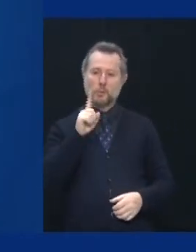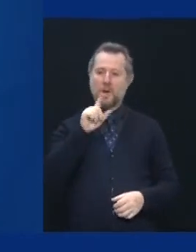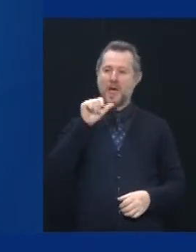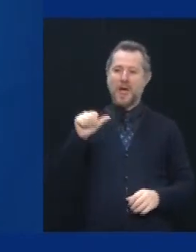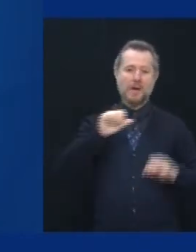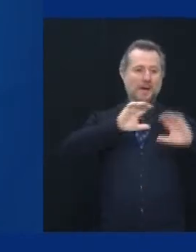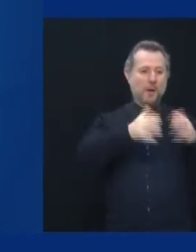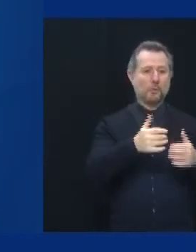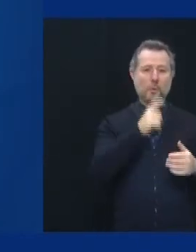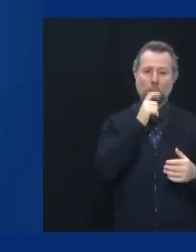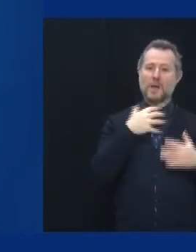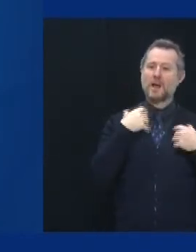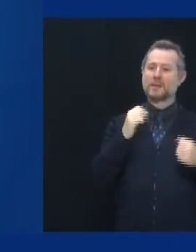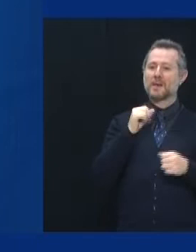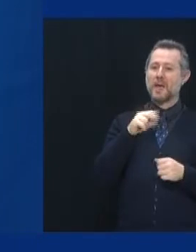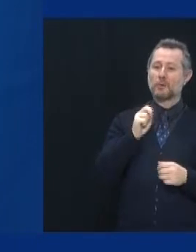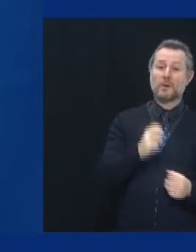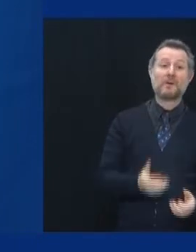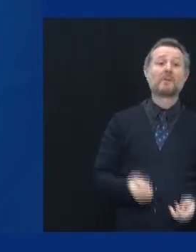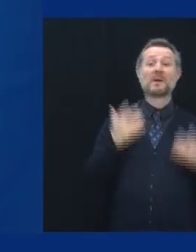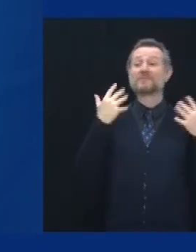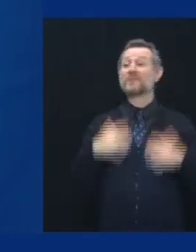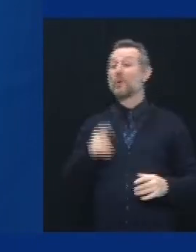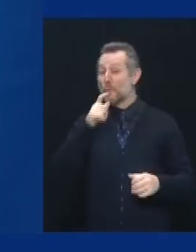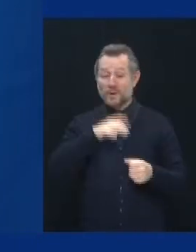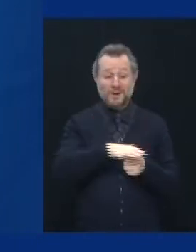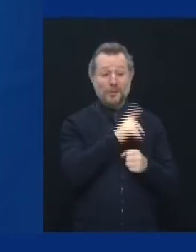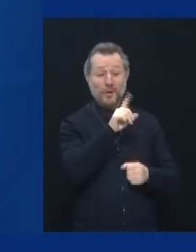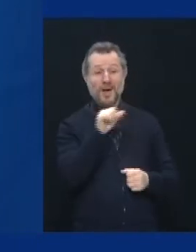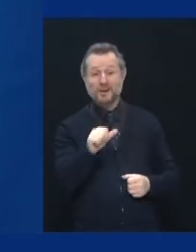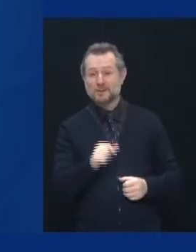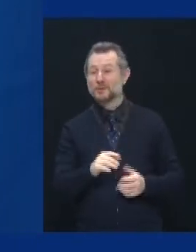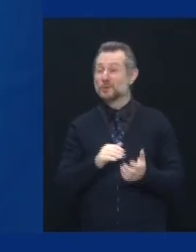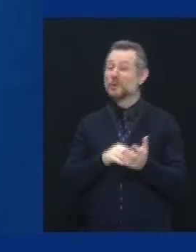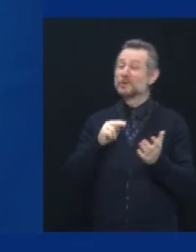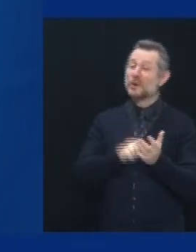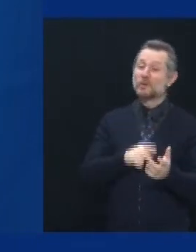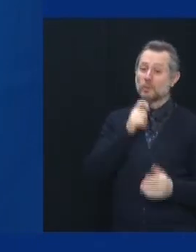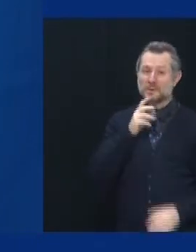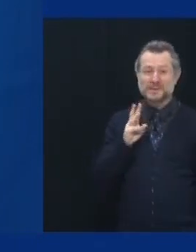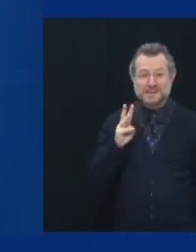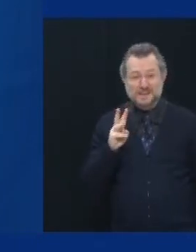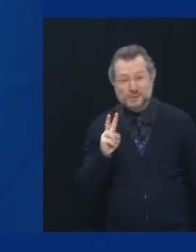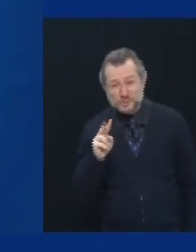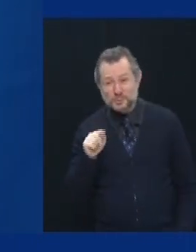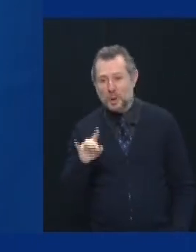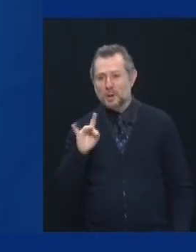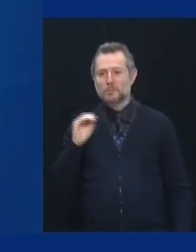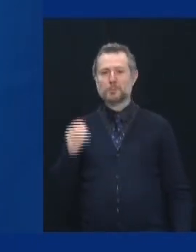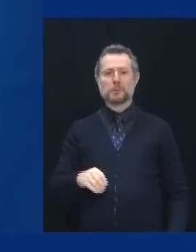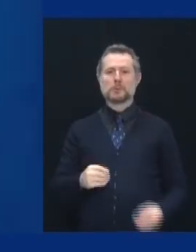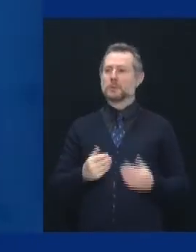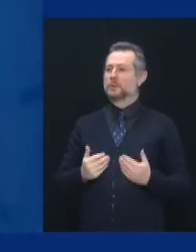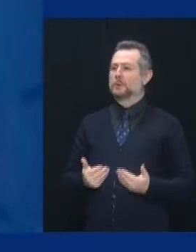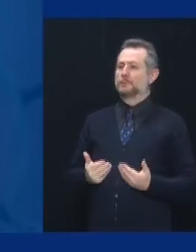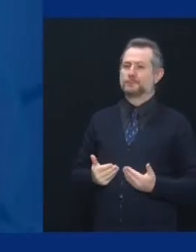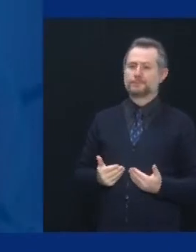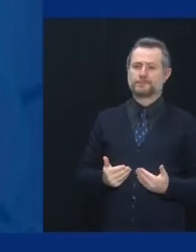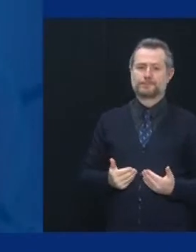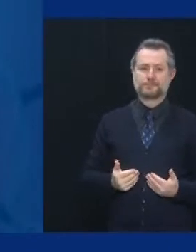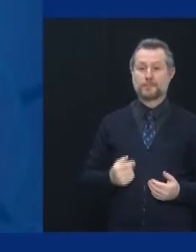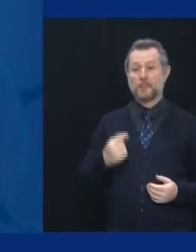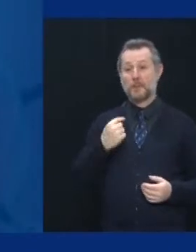at 60% of nurses and doctors statewide. And remember, herd immunity was supposed to be 70